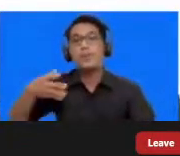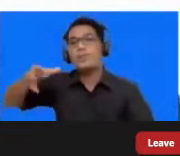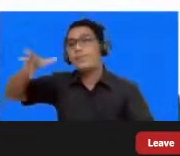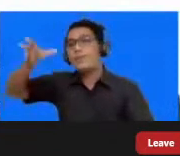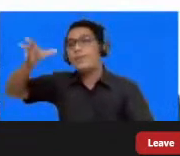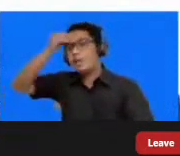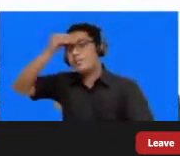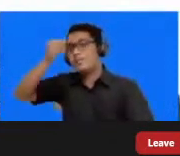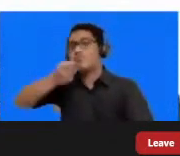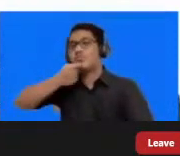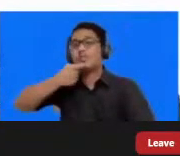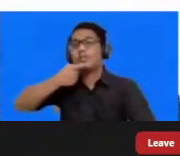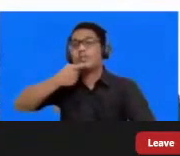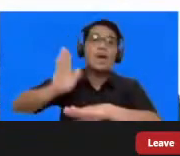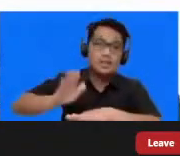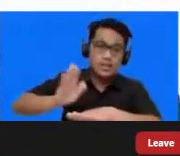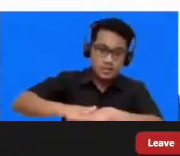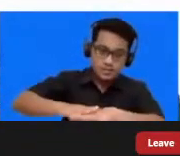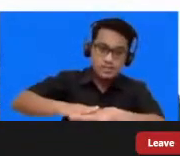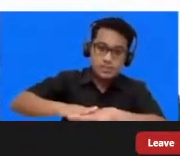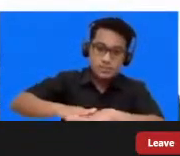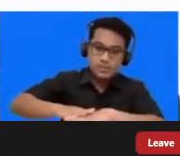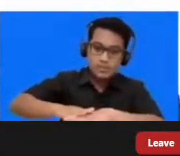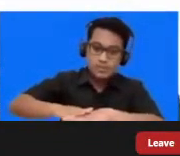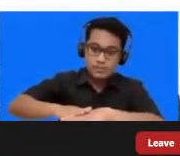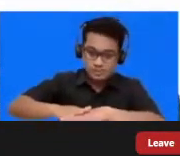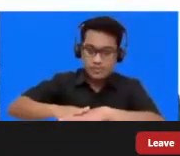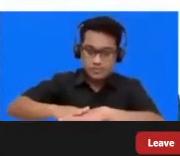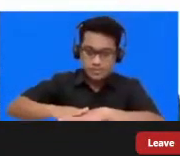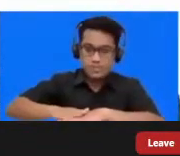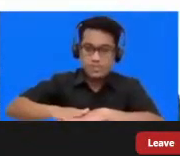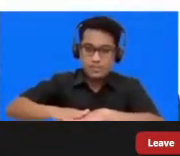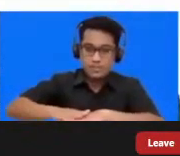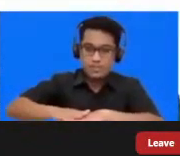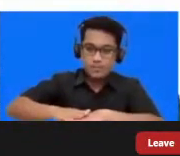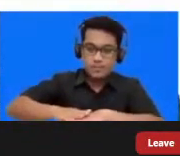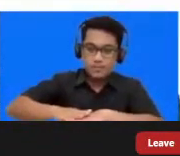volunteers to play their role in a more active way.